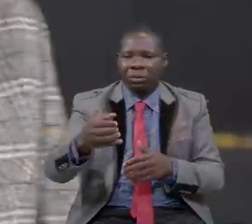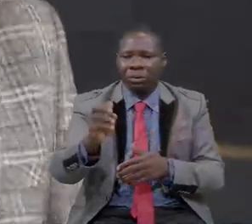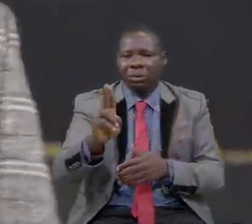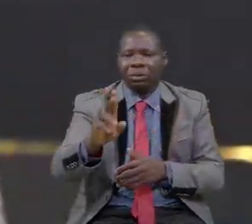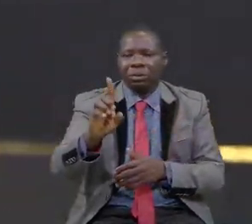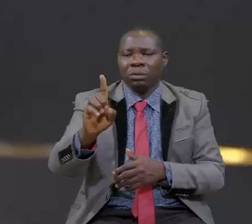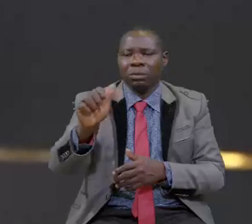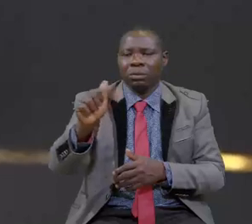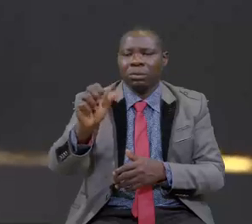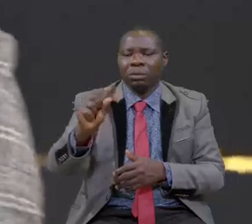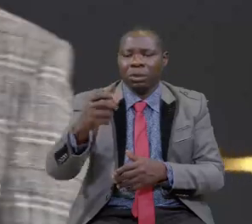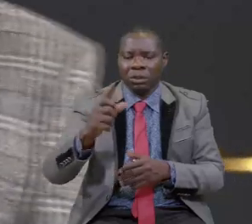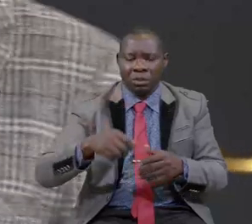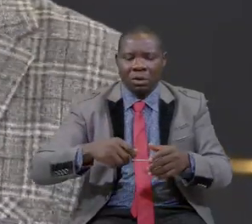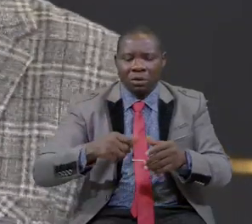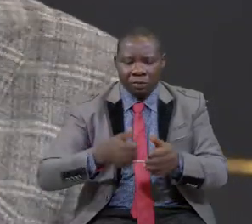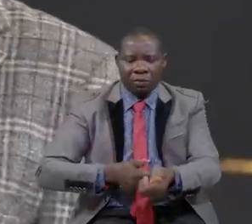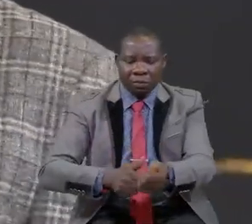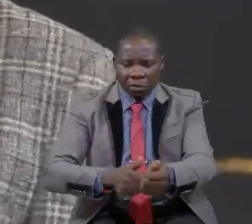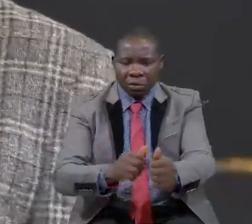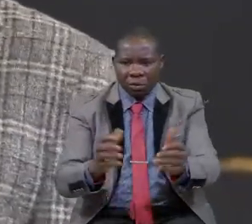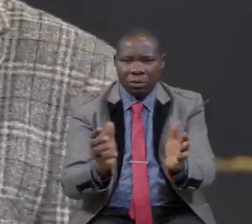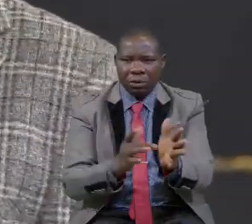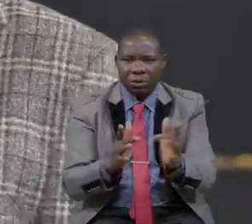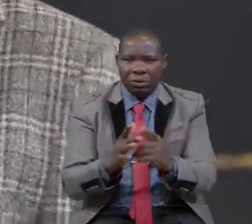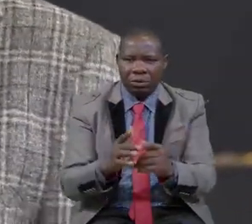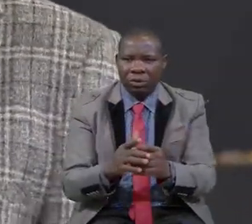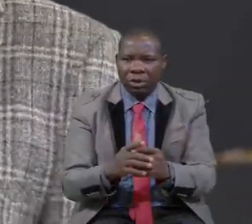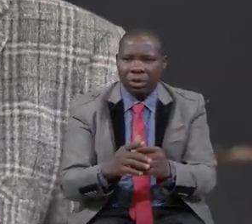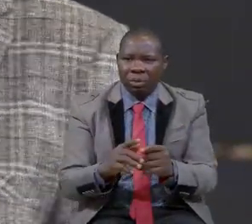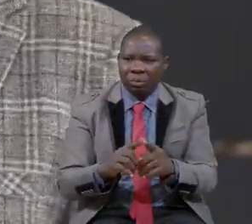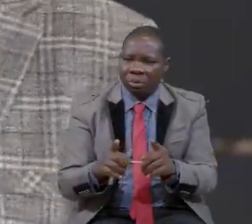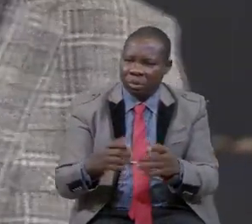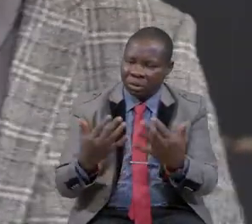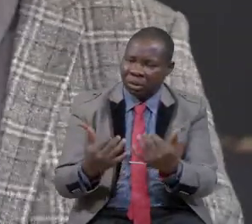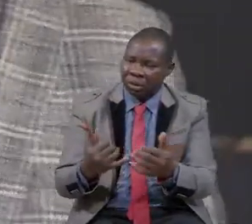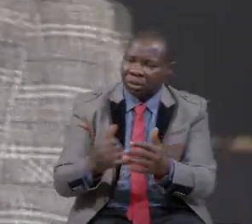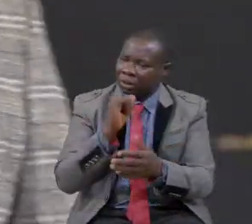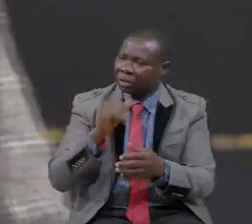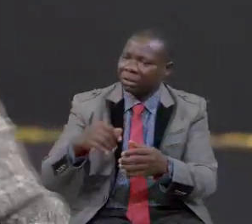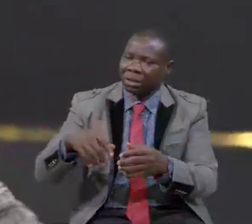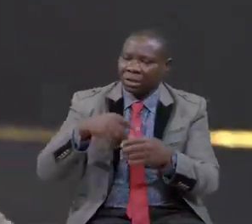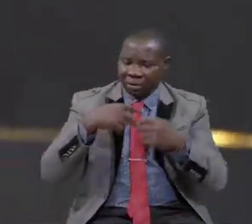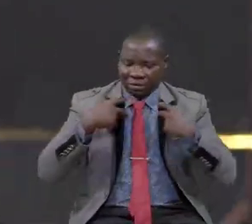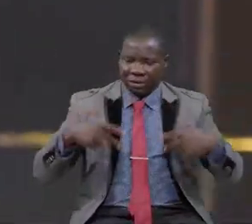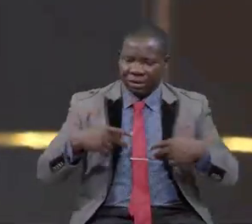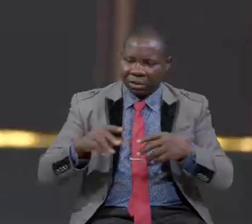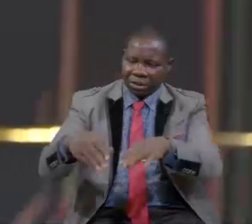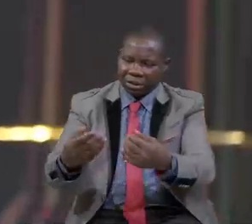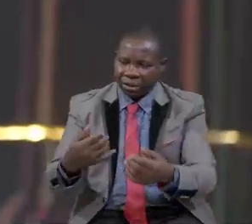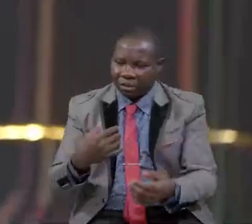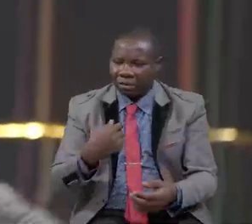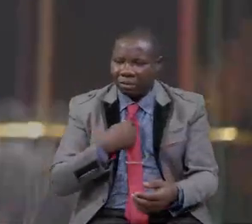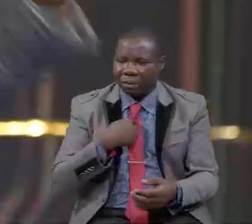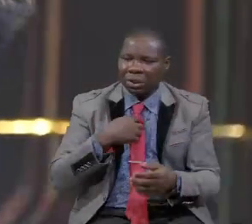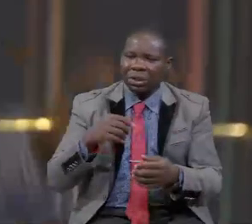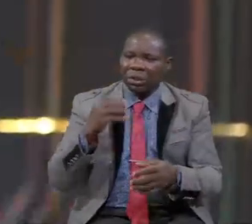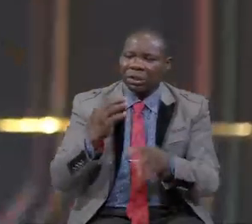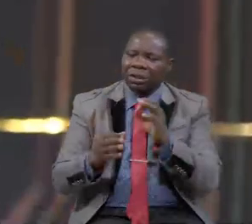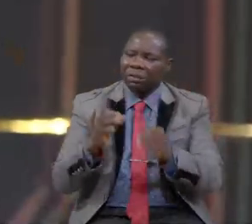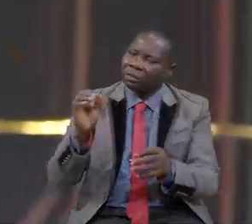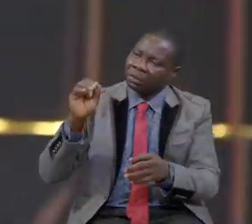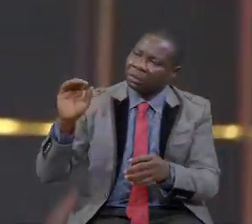is having link with the Pharisees. How much will you give me? His name, if it was in heaven before,